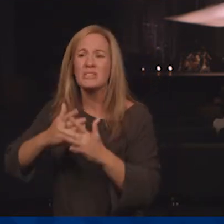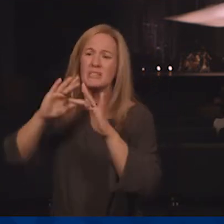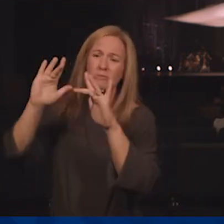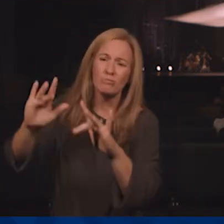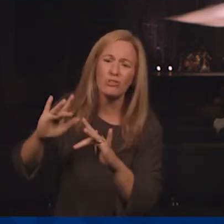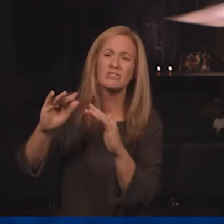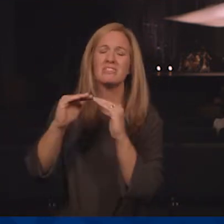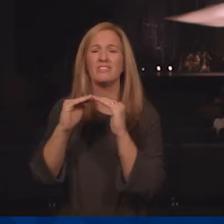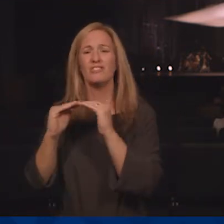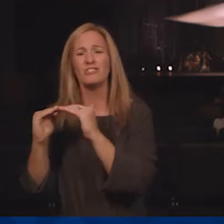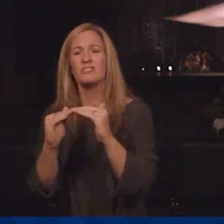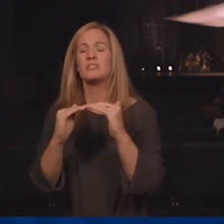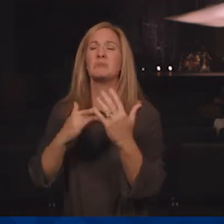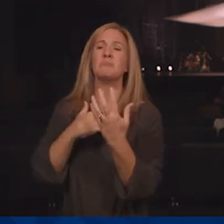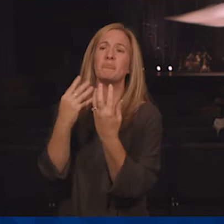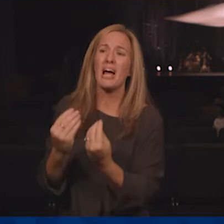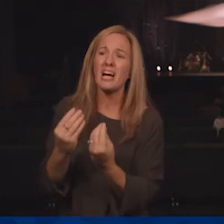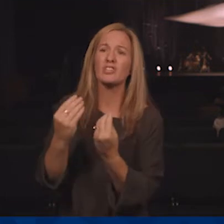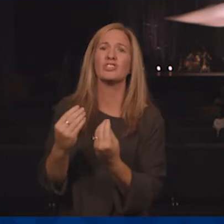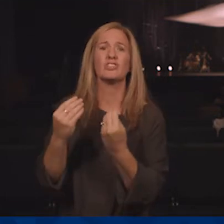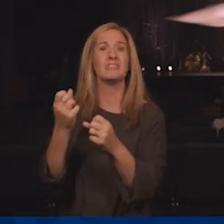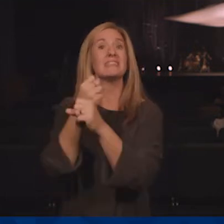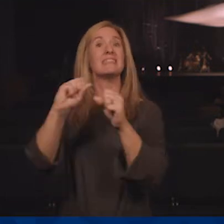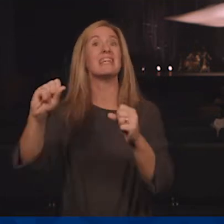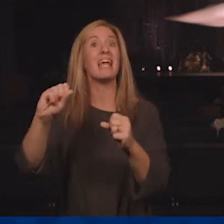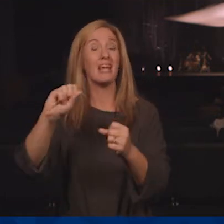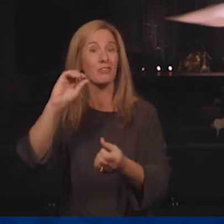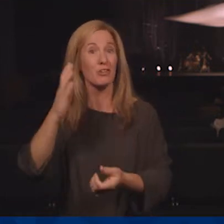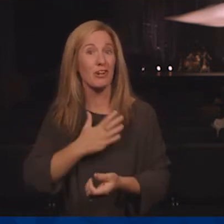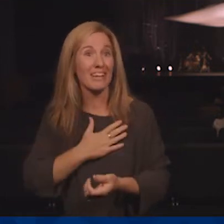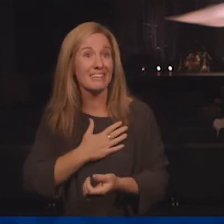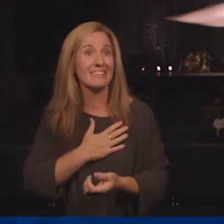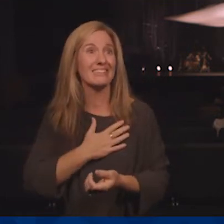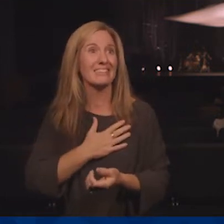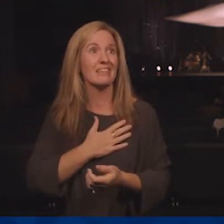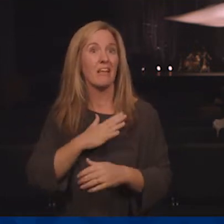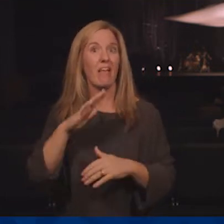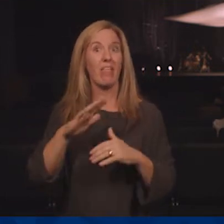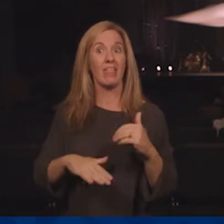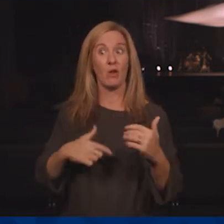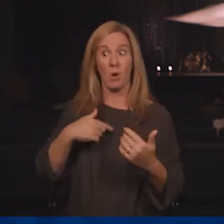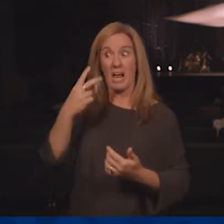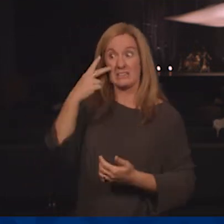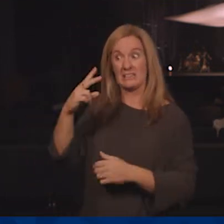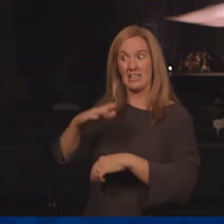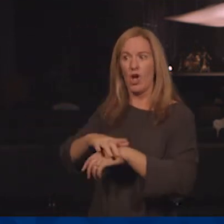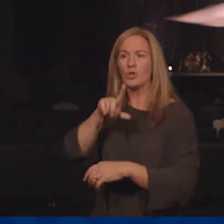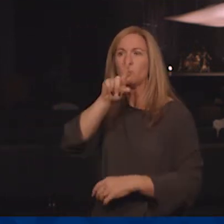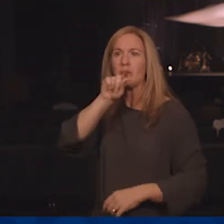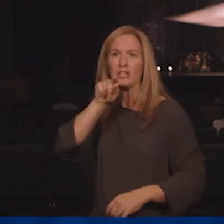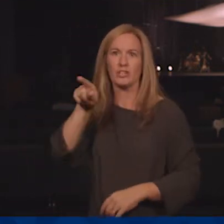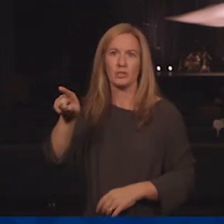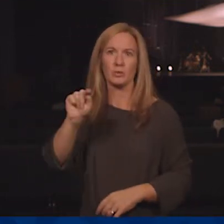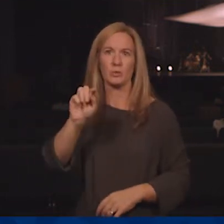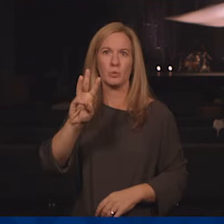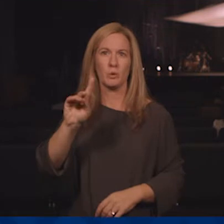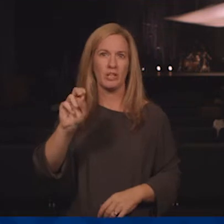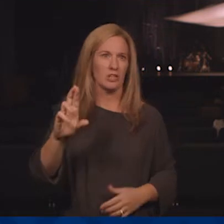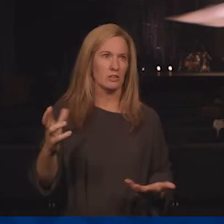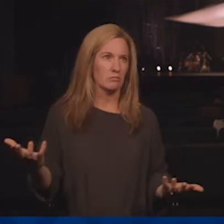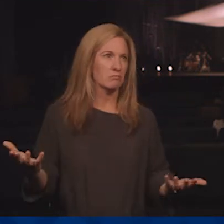and compassion and saving grace of God than what I regularly see on Twitter? There's a better